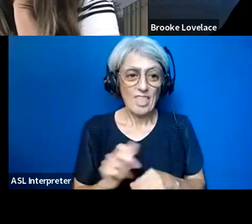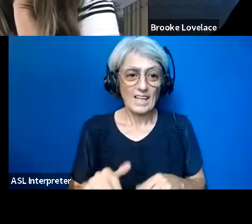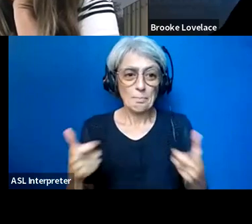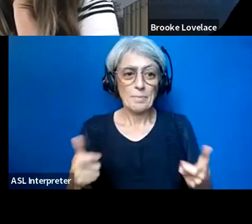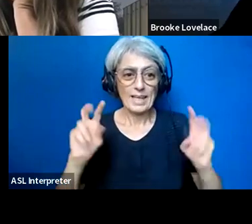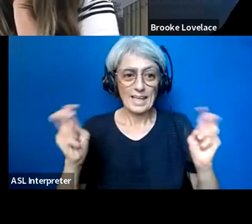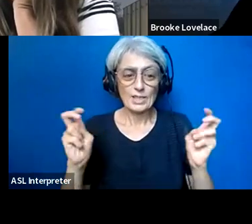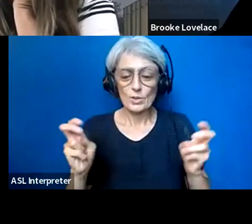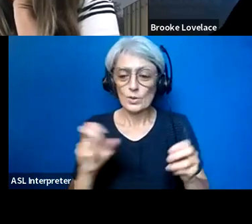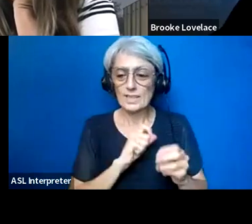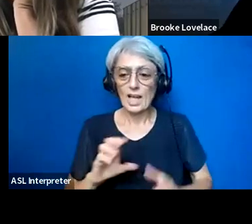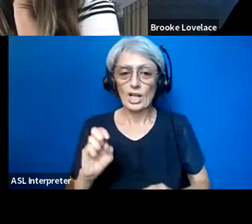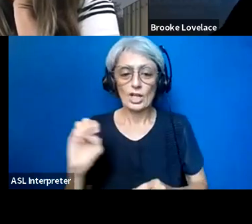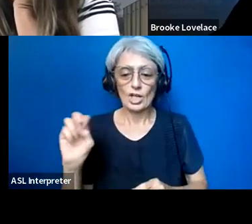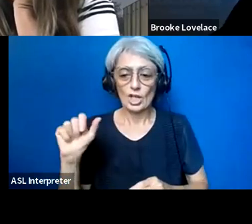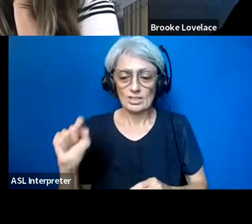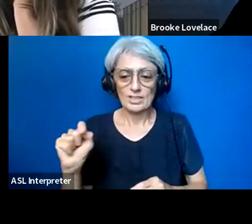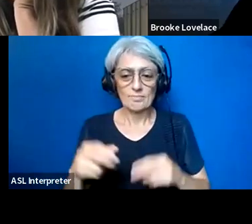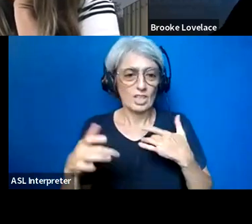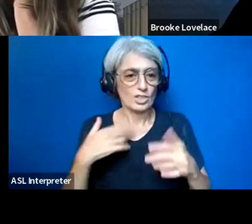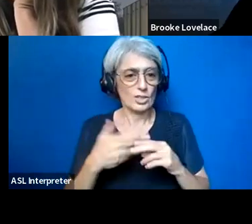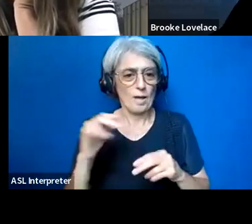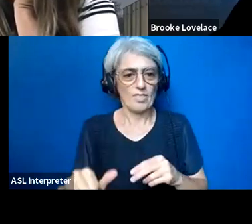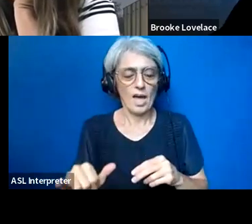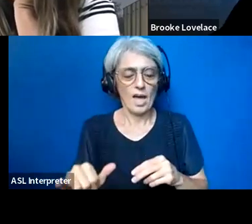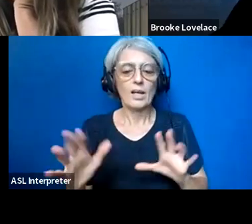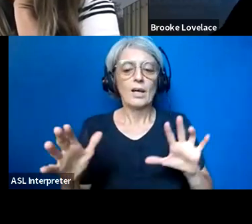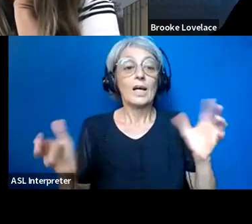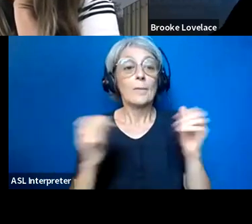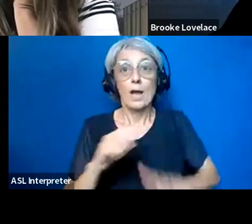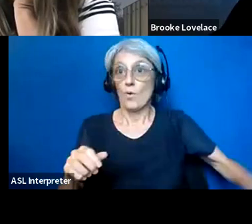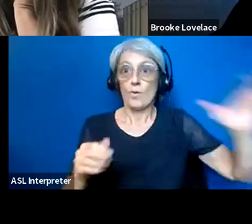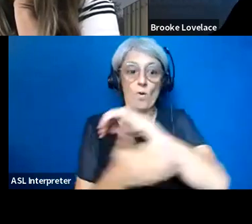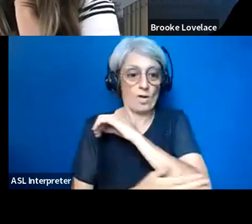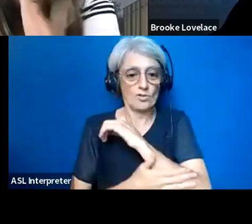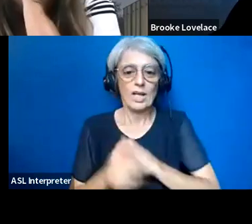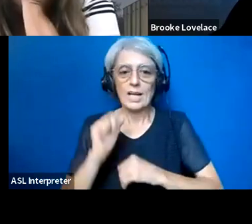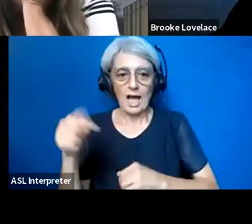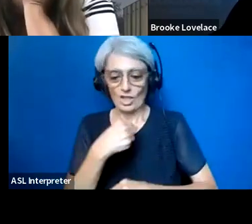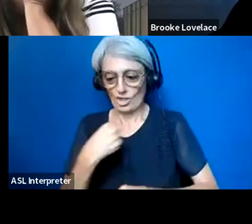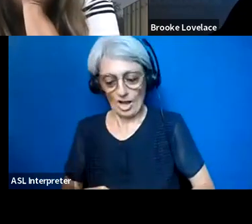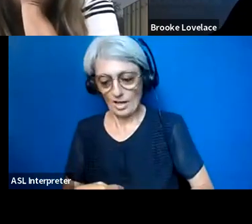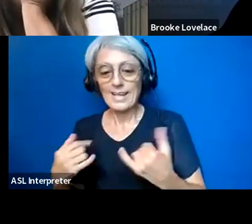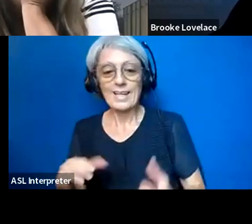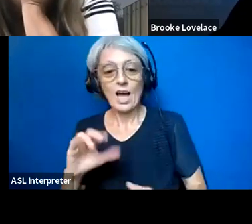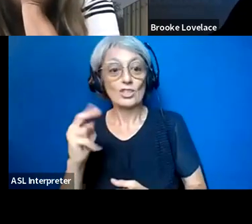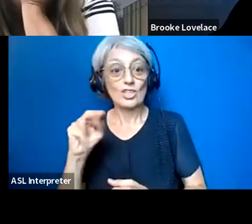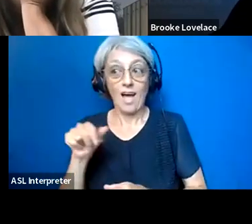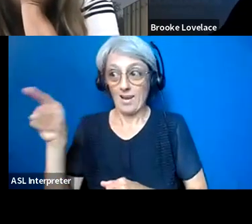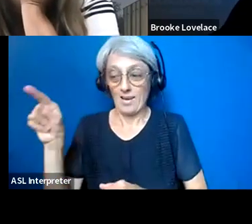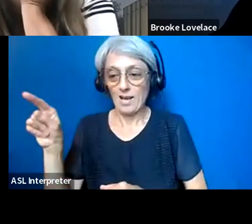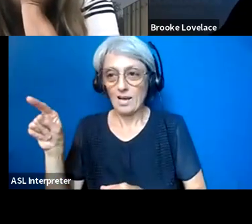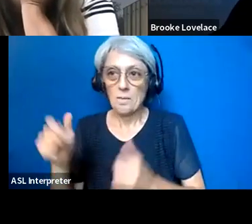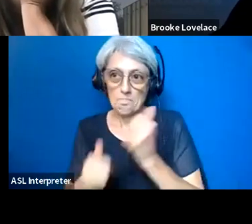concerned about. To put it in a national perspective, and this is not just Chinese, now China is the predominant land buyer, but to put